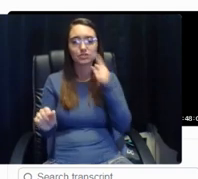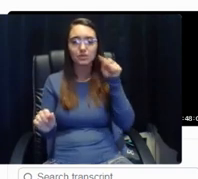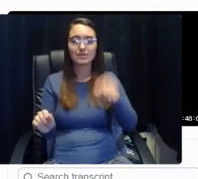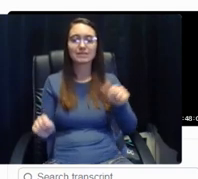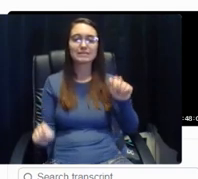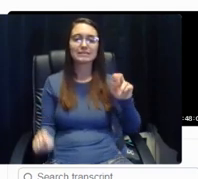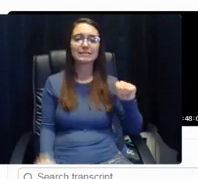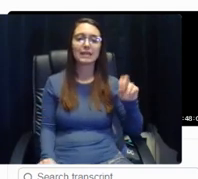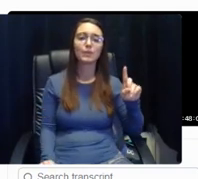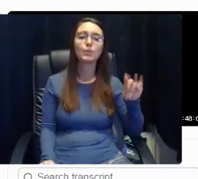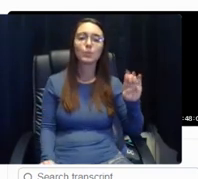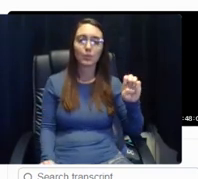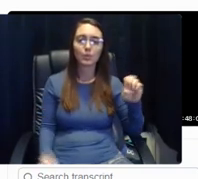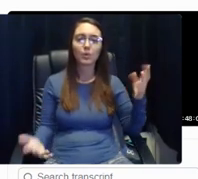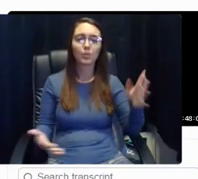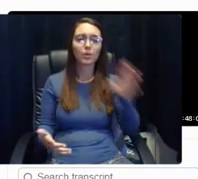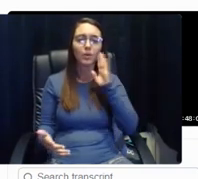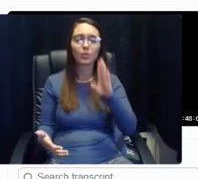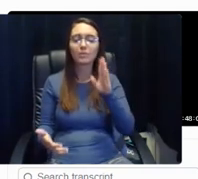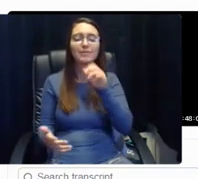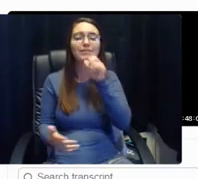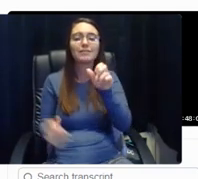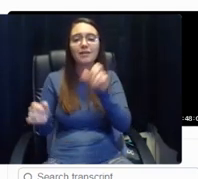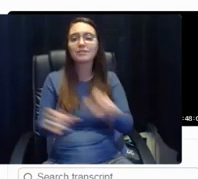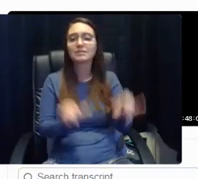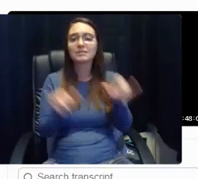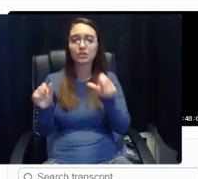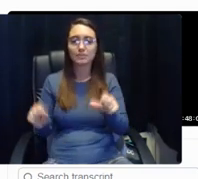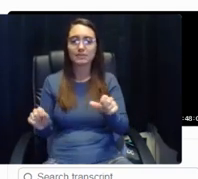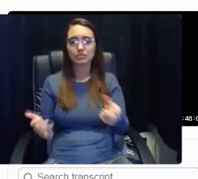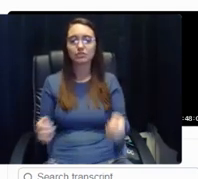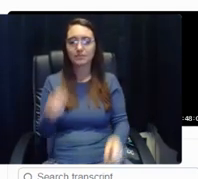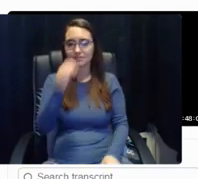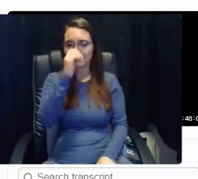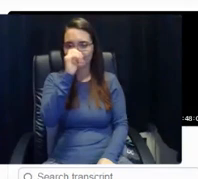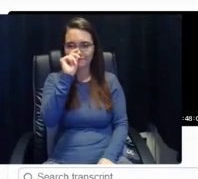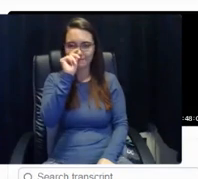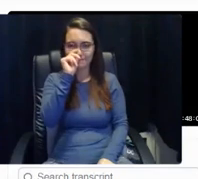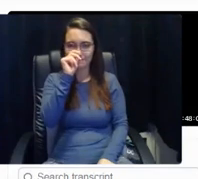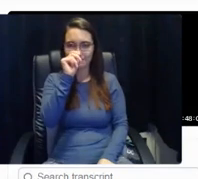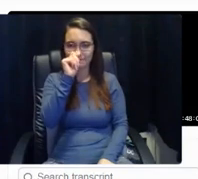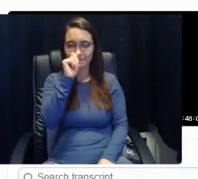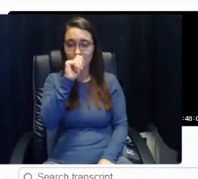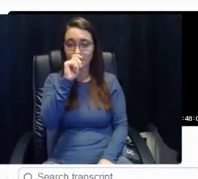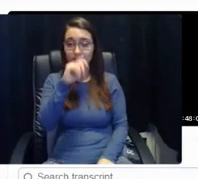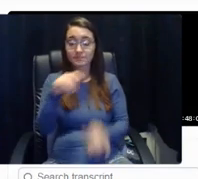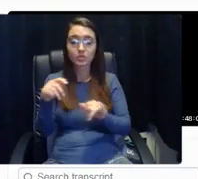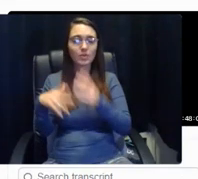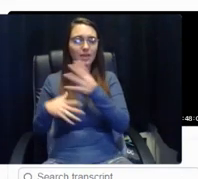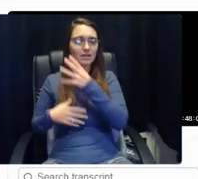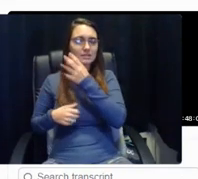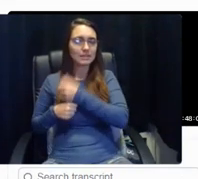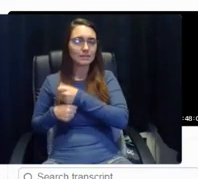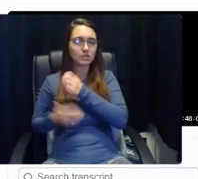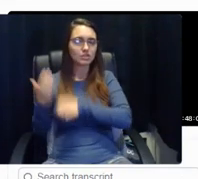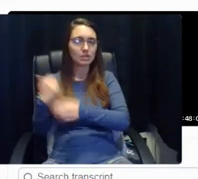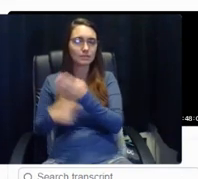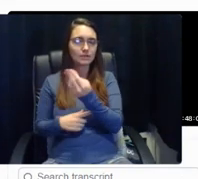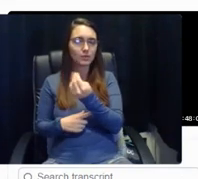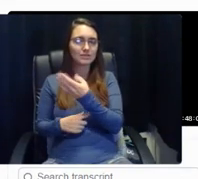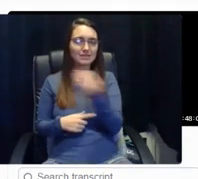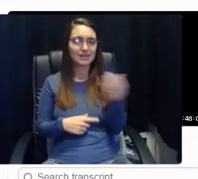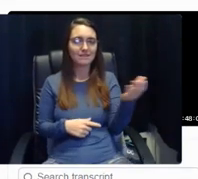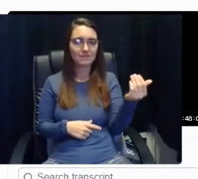anode, what would be the non-standard potential supposed to be? Okay, so that summarizes chapter 14